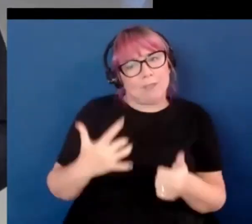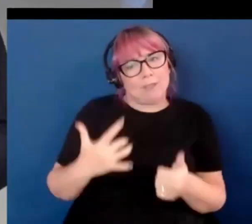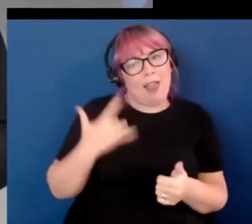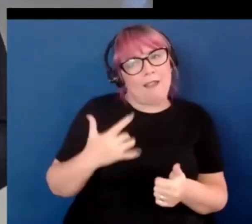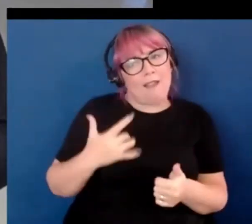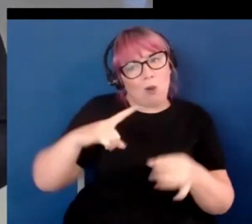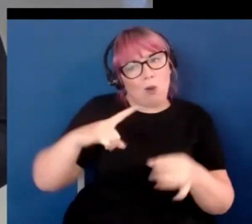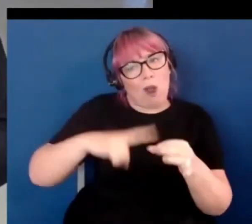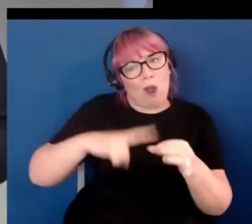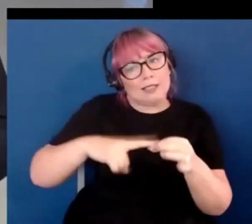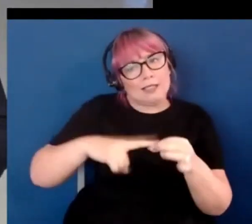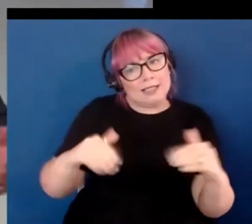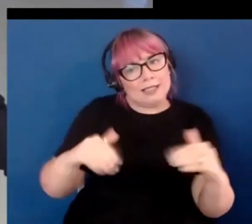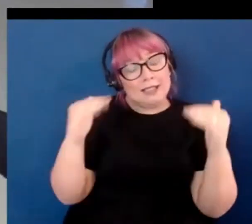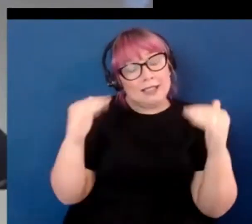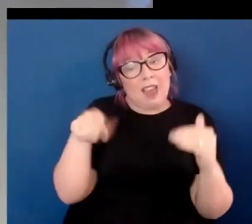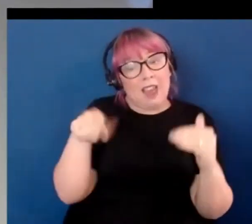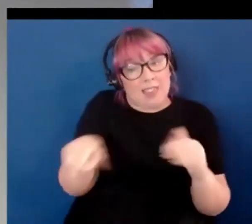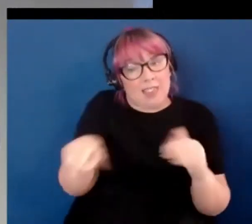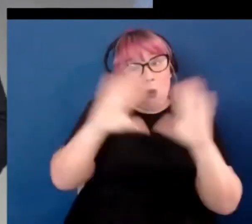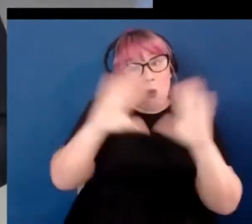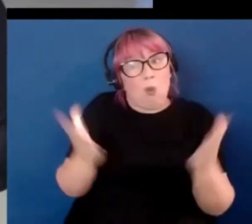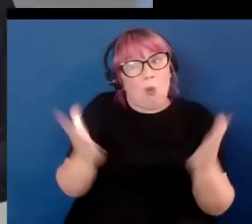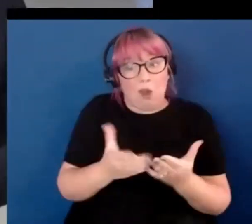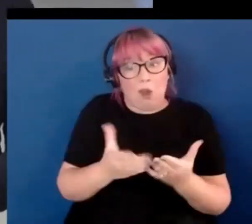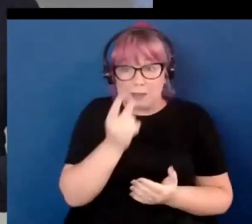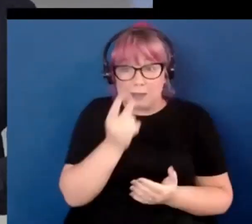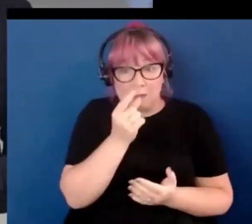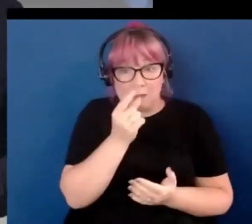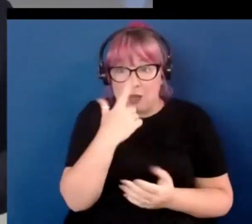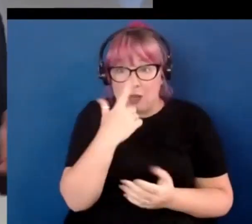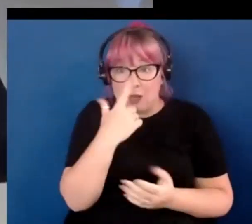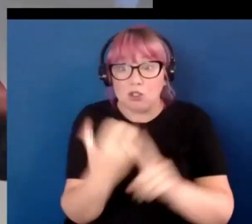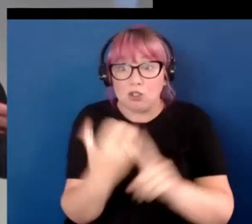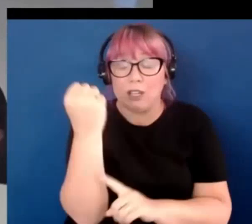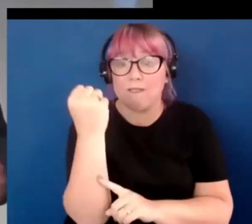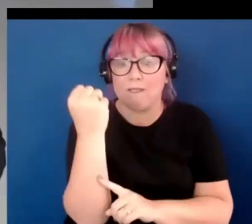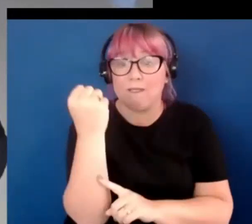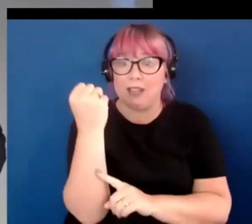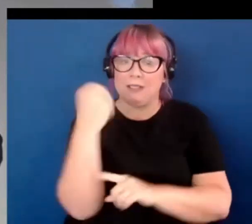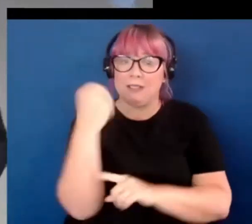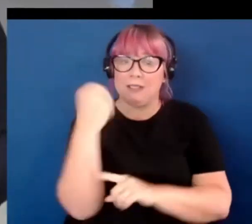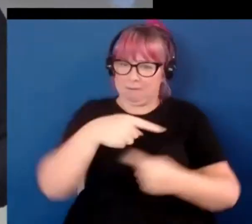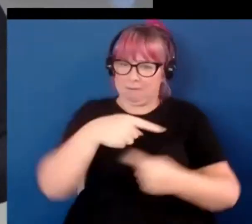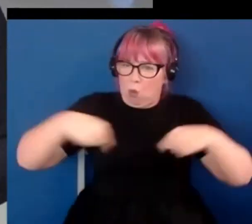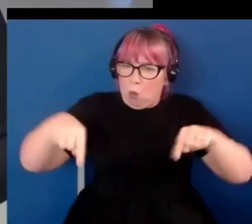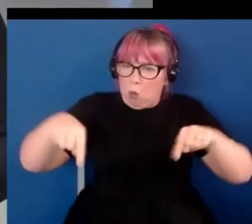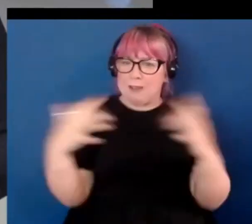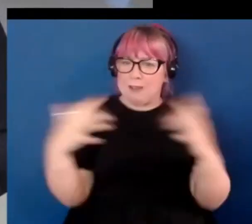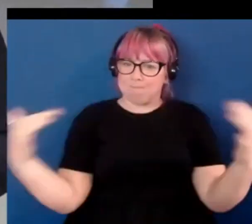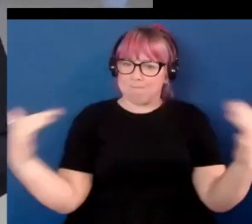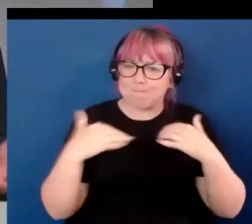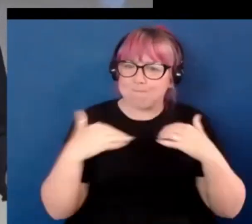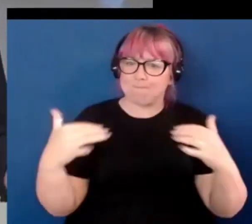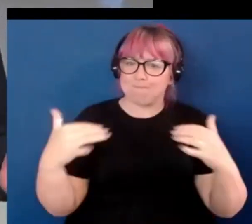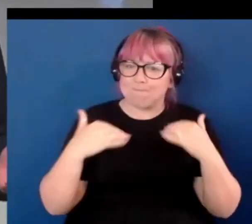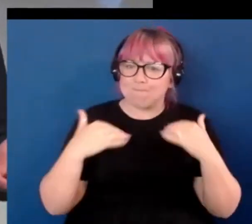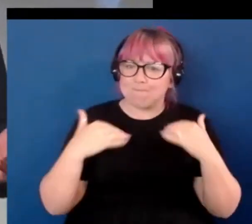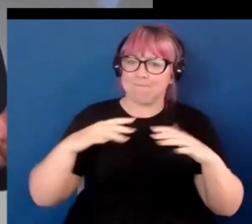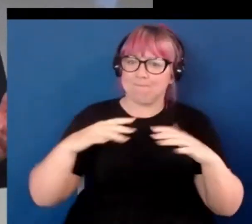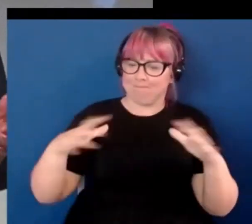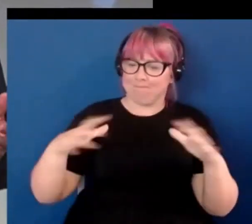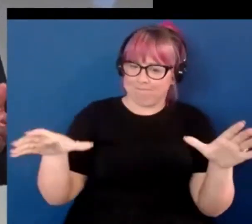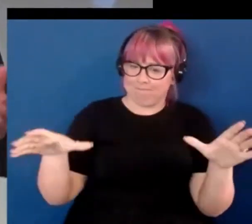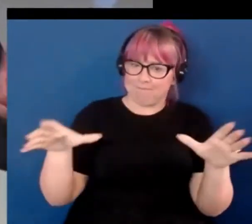possible. It's why for years the Green Party has got together for conferences like this one that we're kicking off today, to set out our